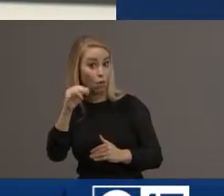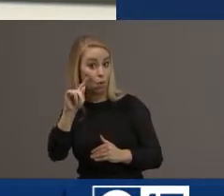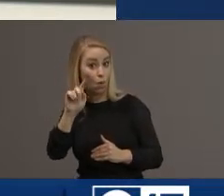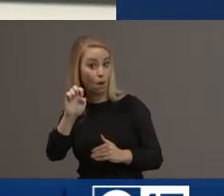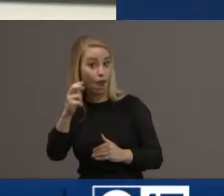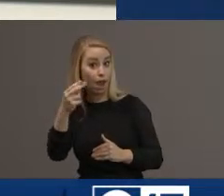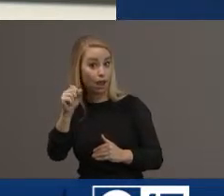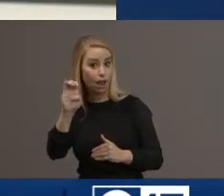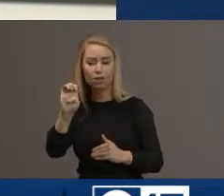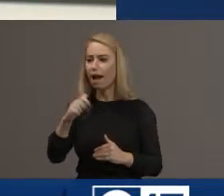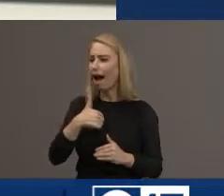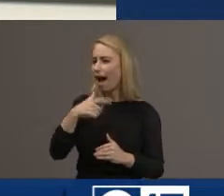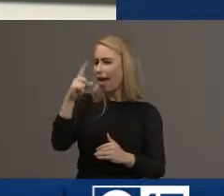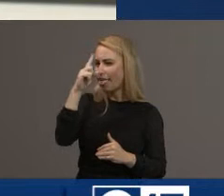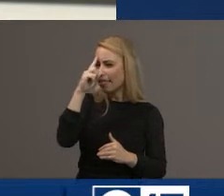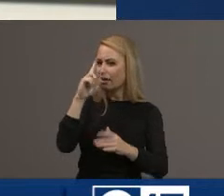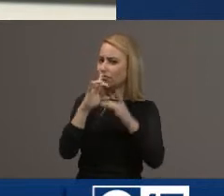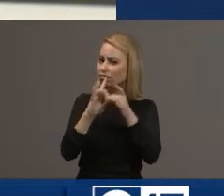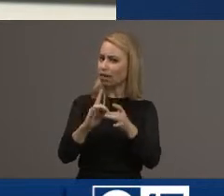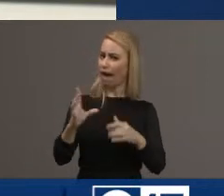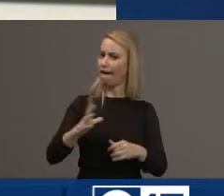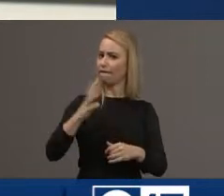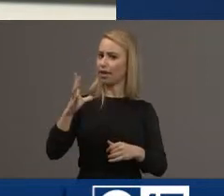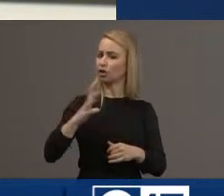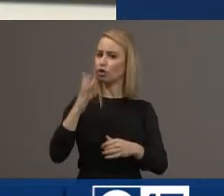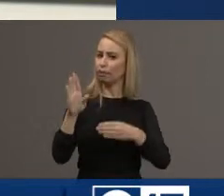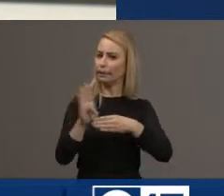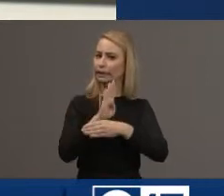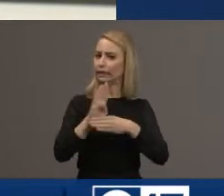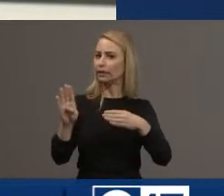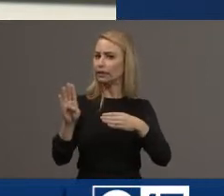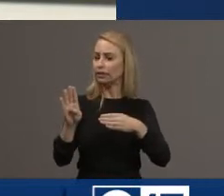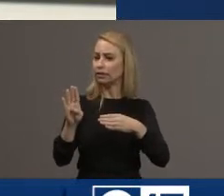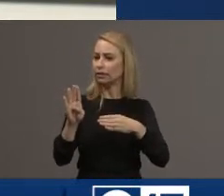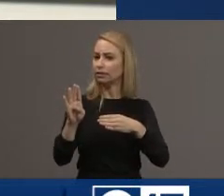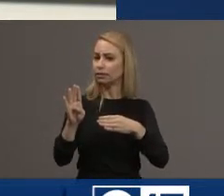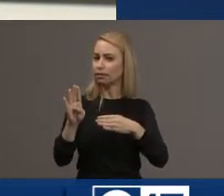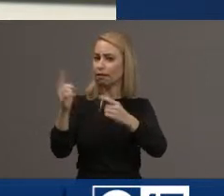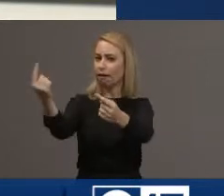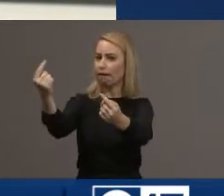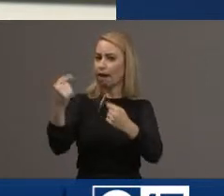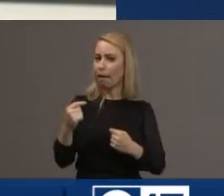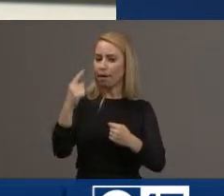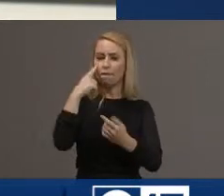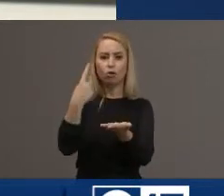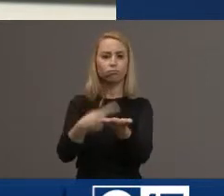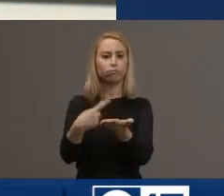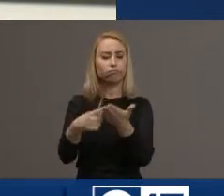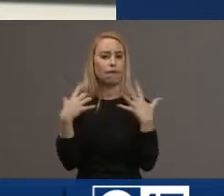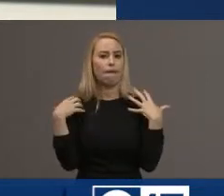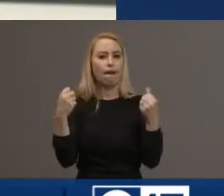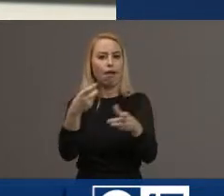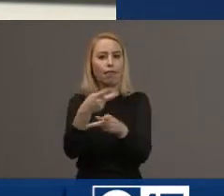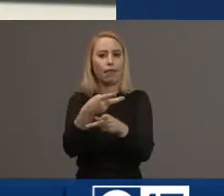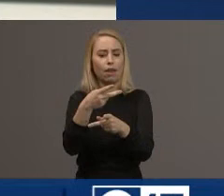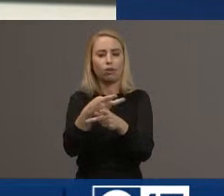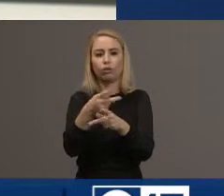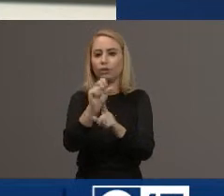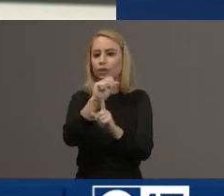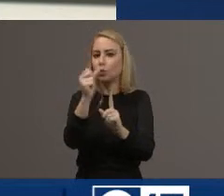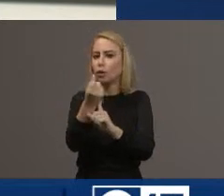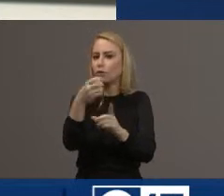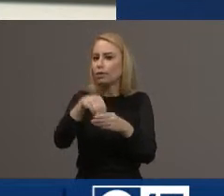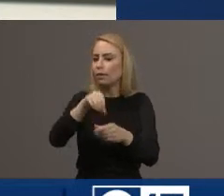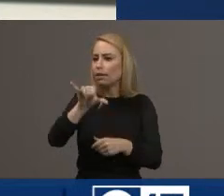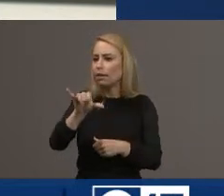visit is an official visit that is around the healthcare situation in Yuma County.